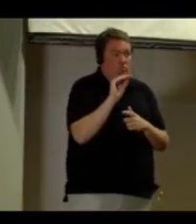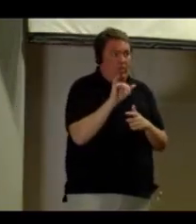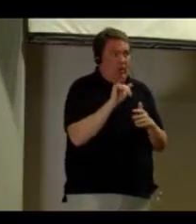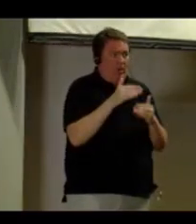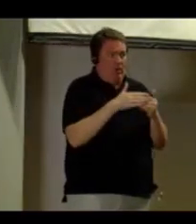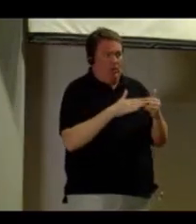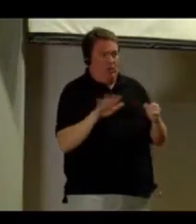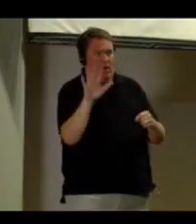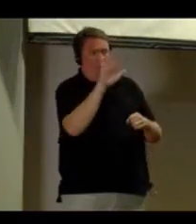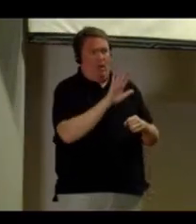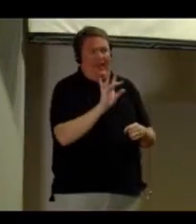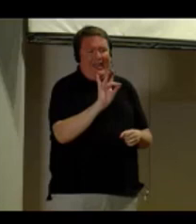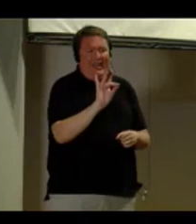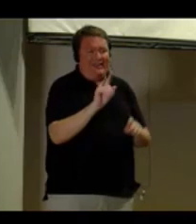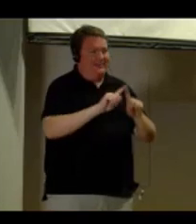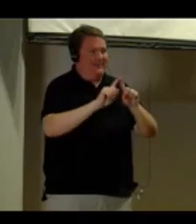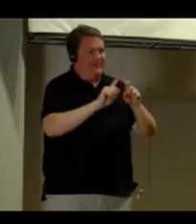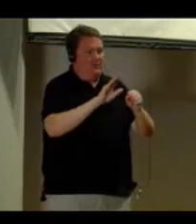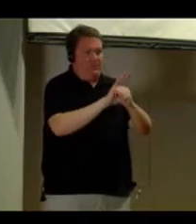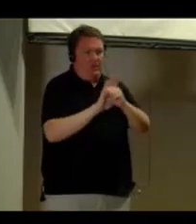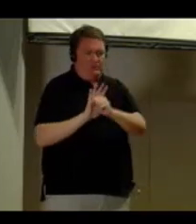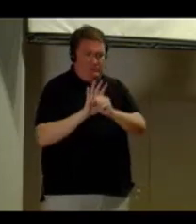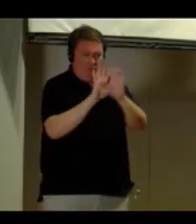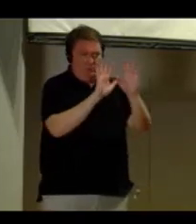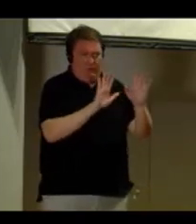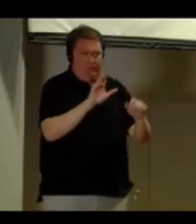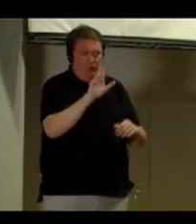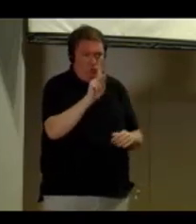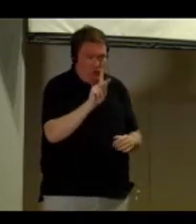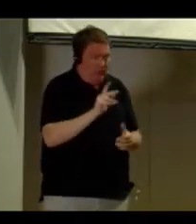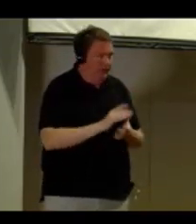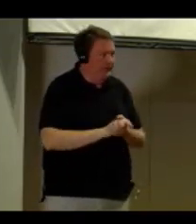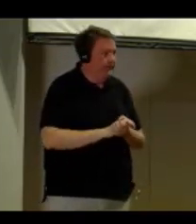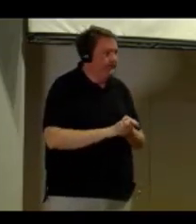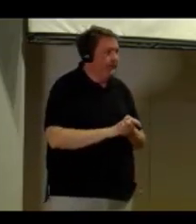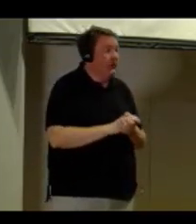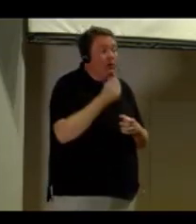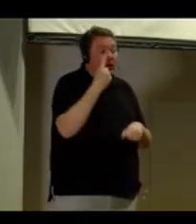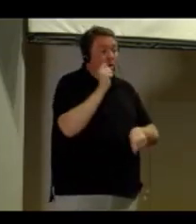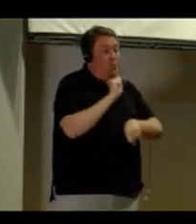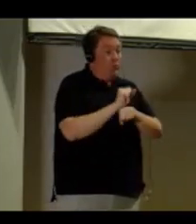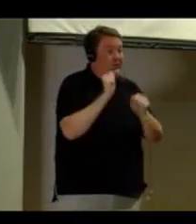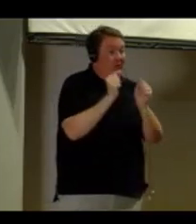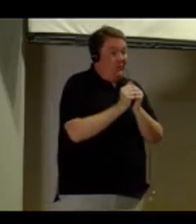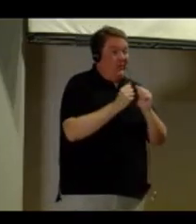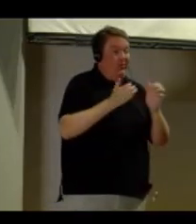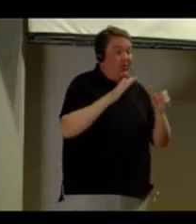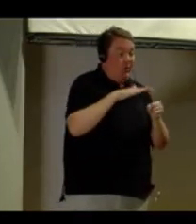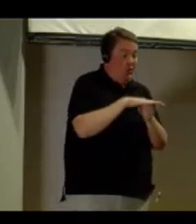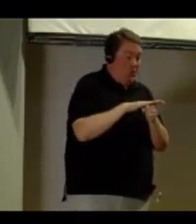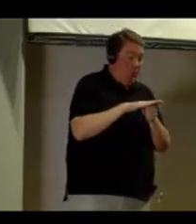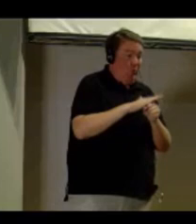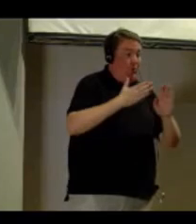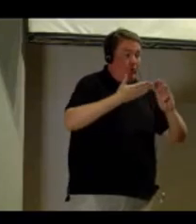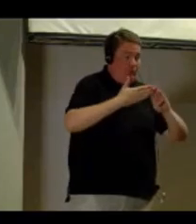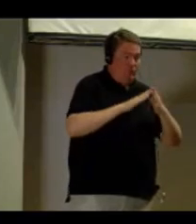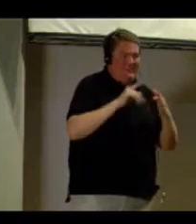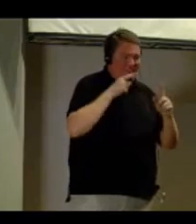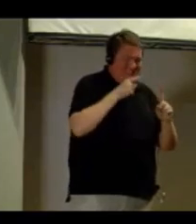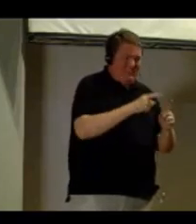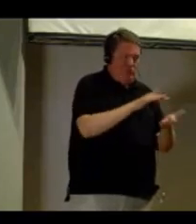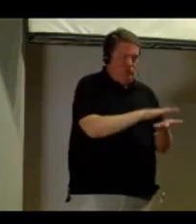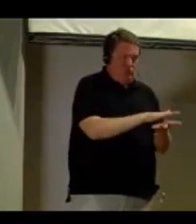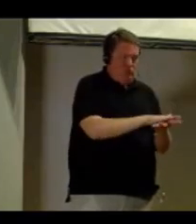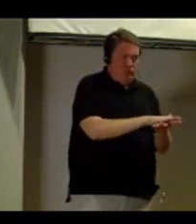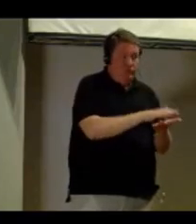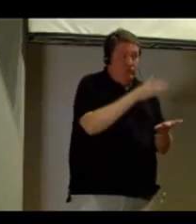first instance, local projects like that, co-curated with the local communities, particularly the schools. The idea